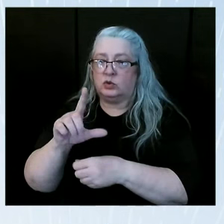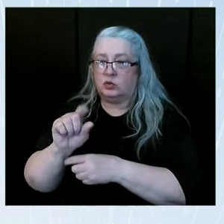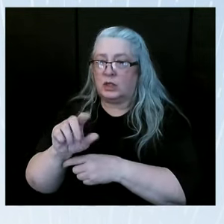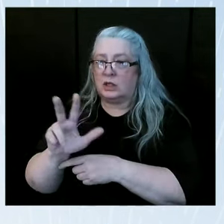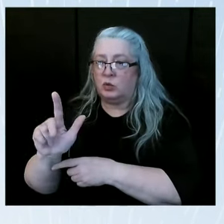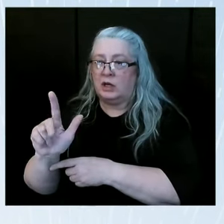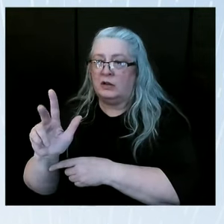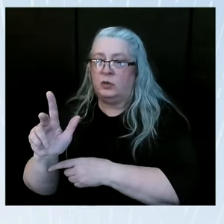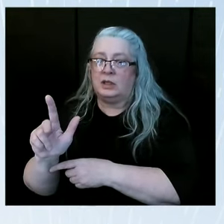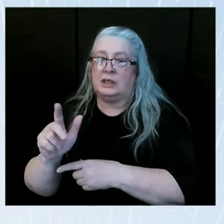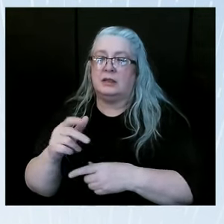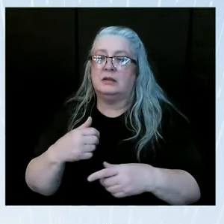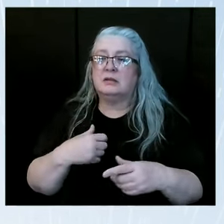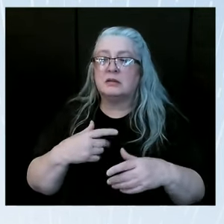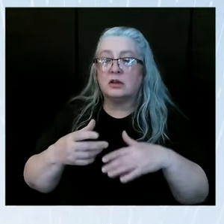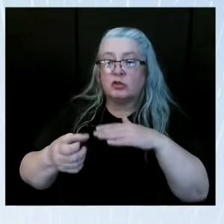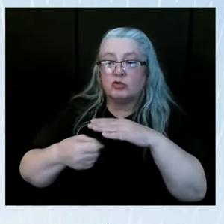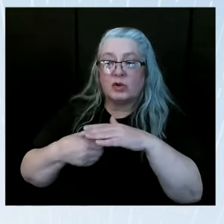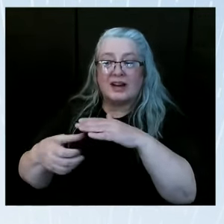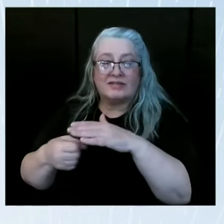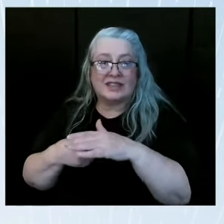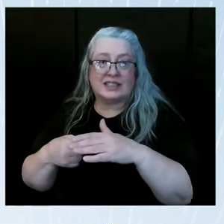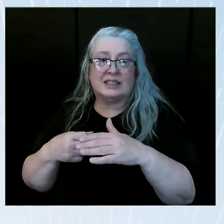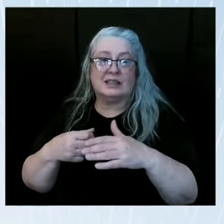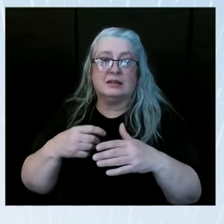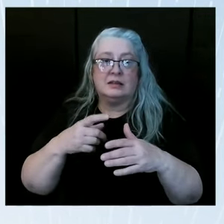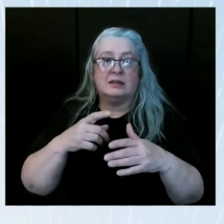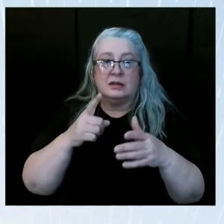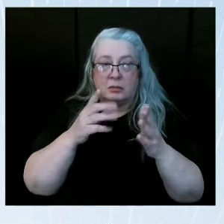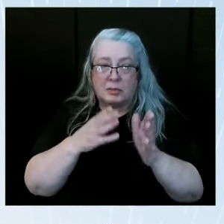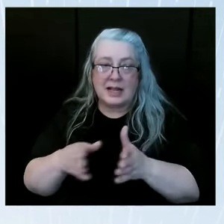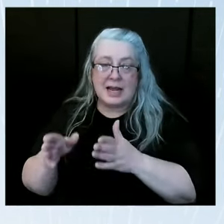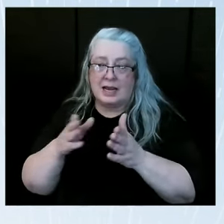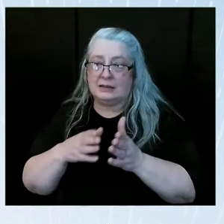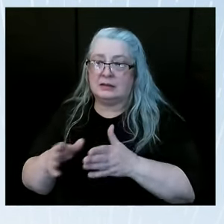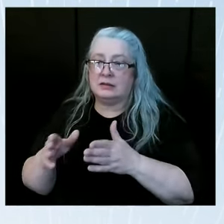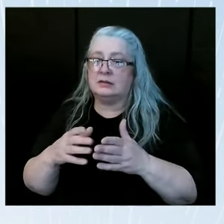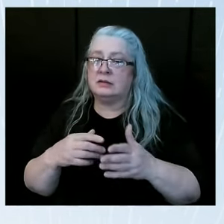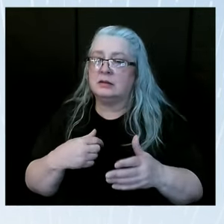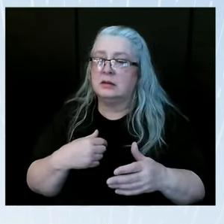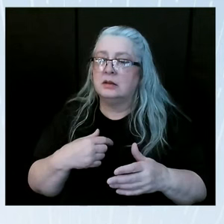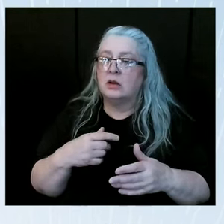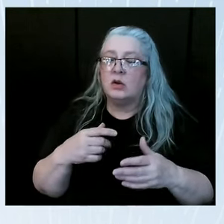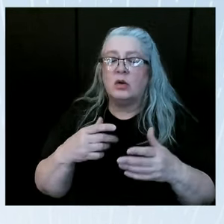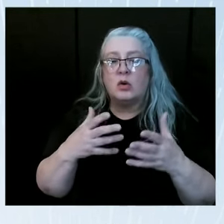we're looking forward to do. And then in addition to the budget, OMB continues